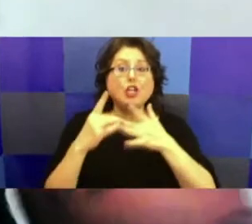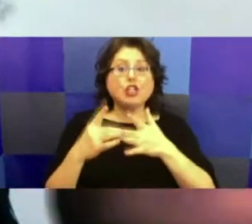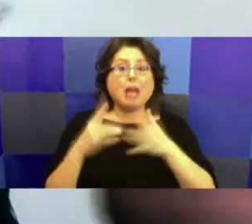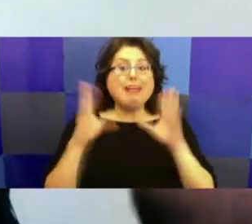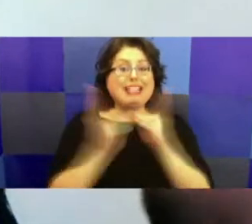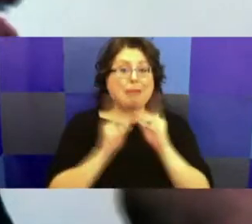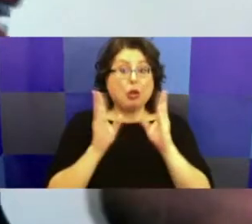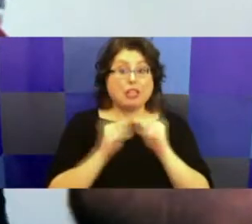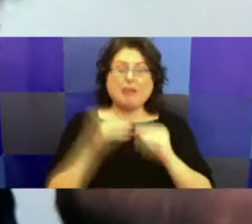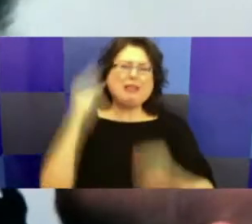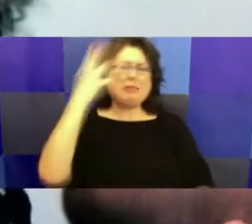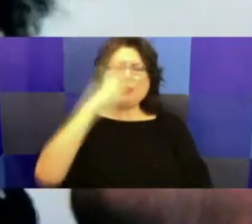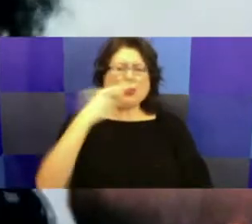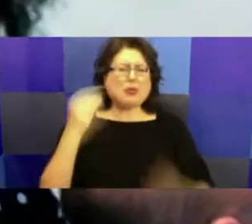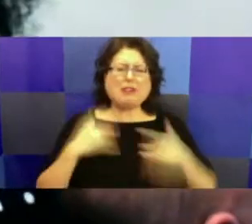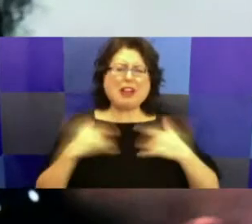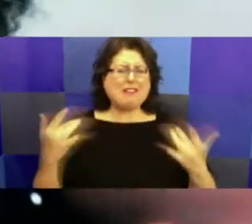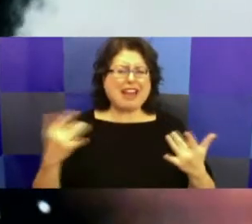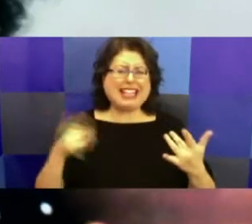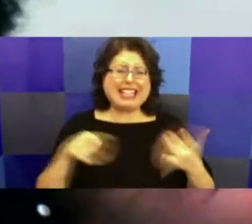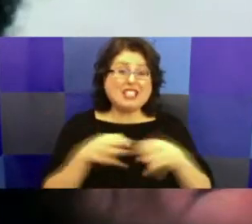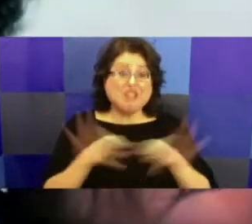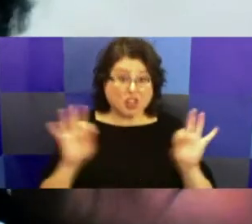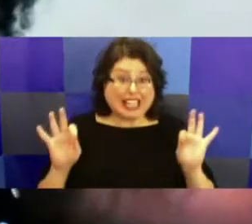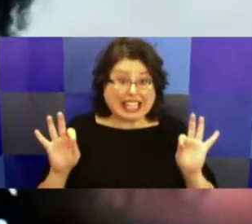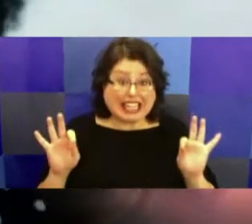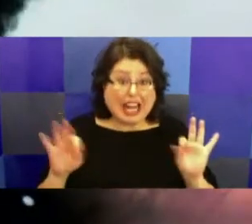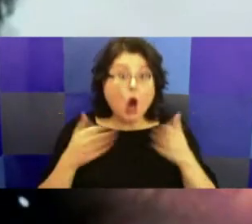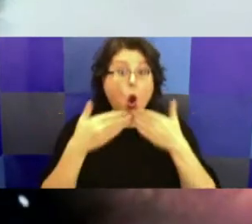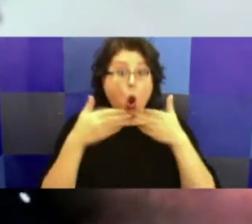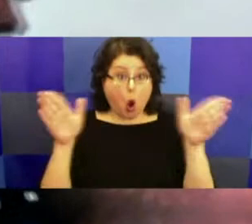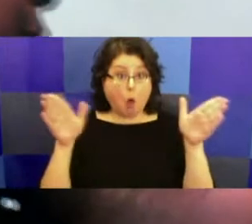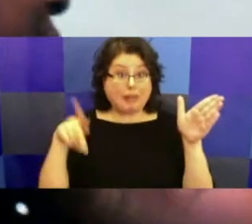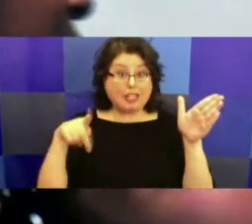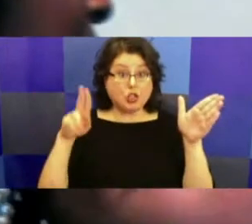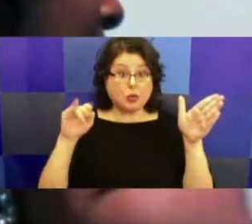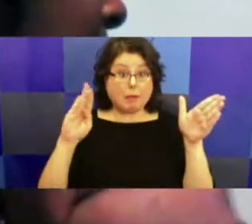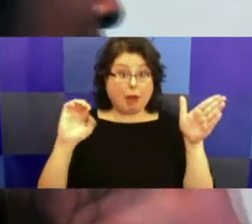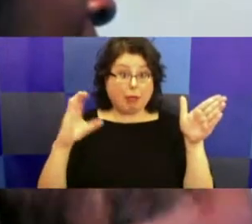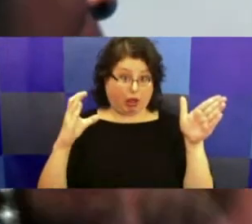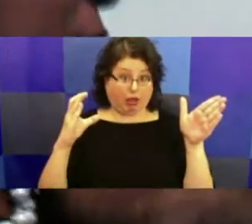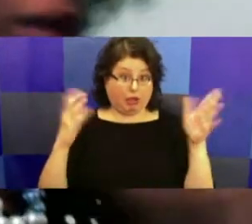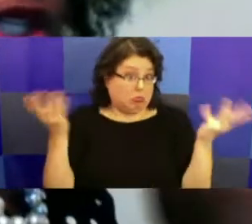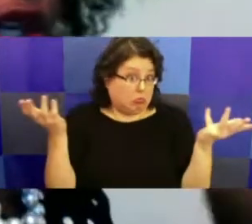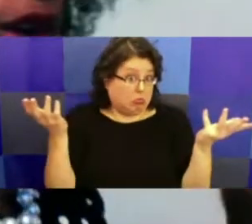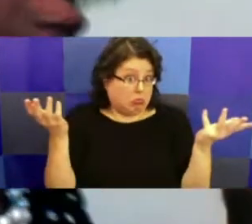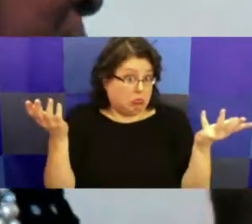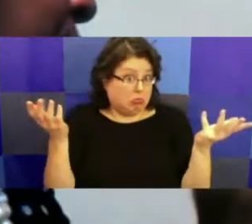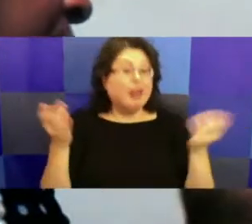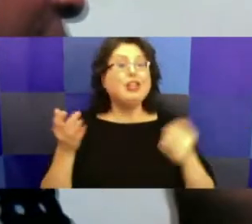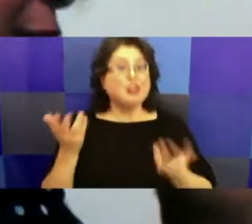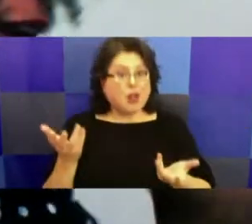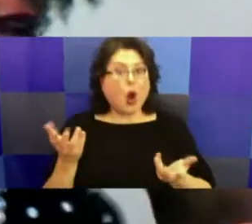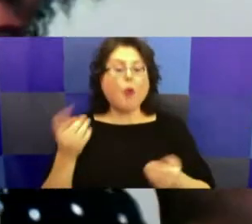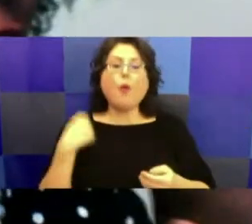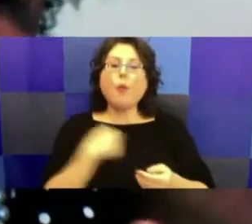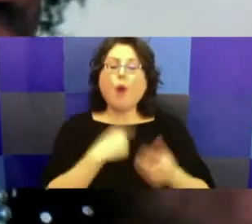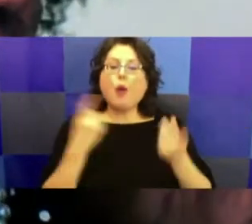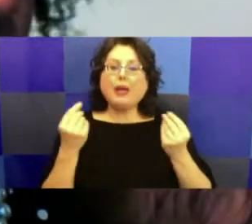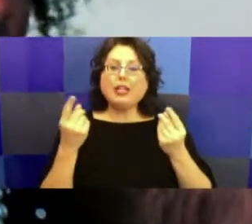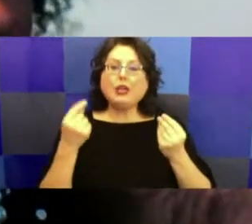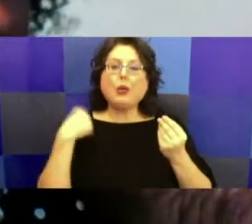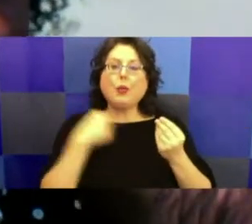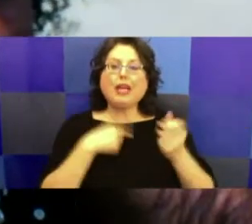thing about that event, it is free and open to the public. So what we do is we provide